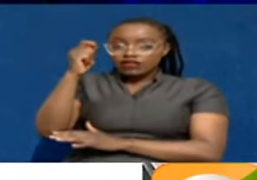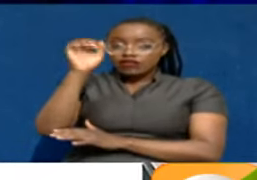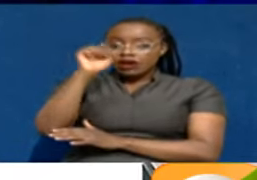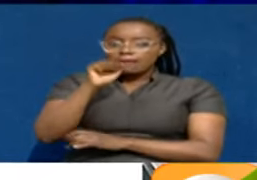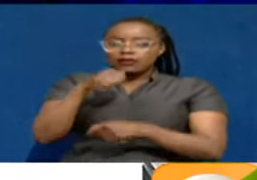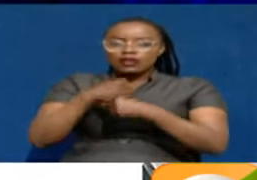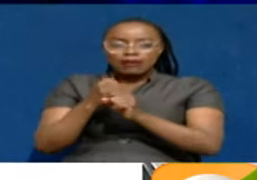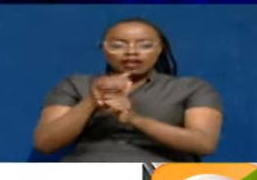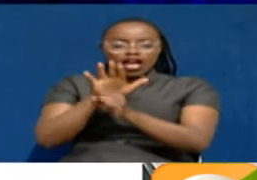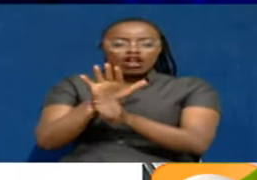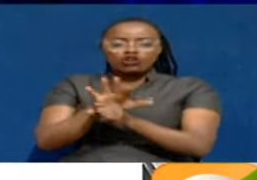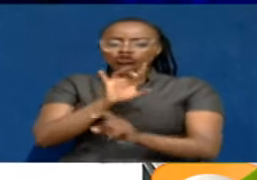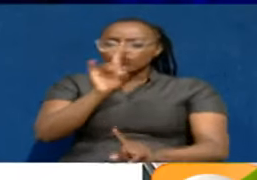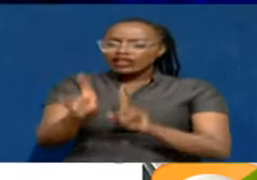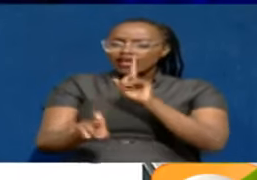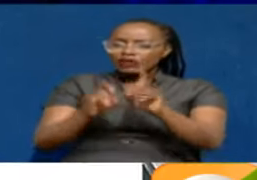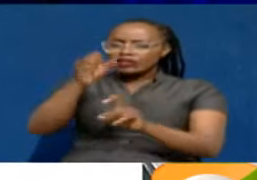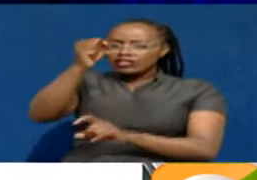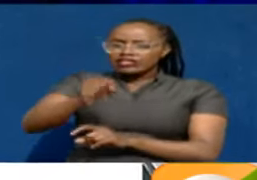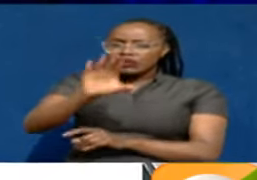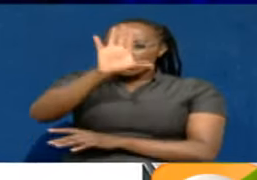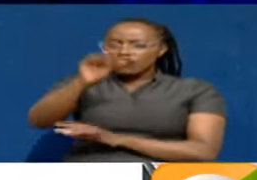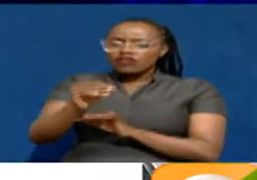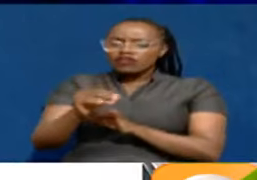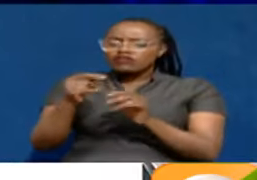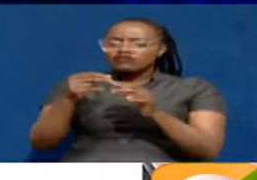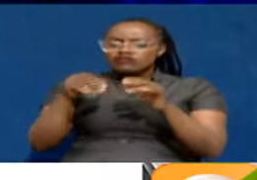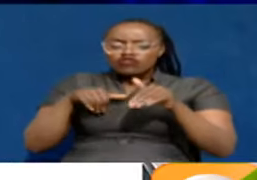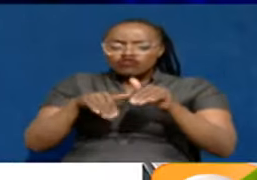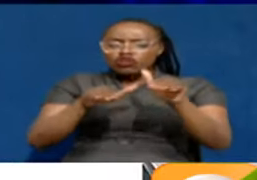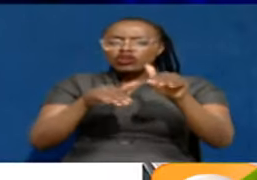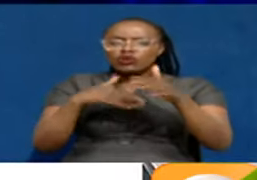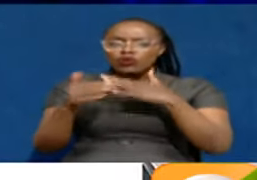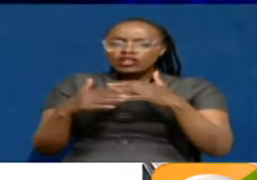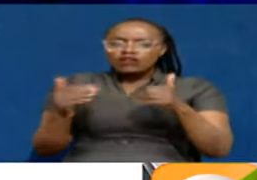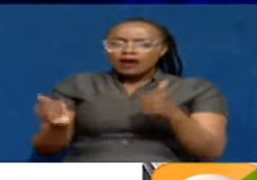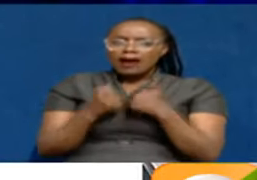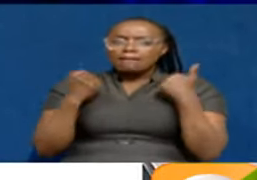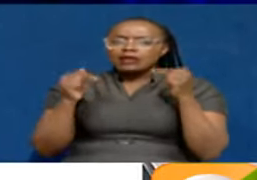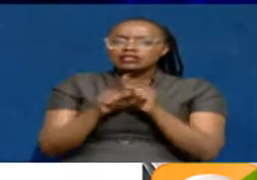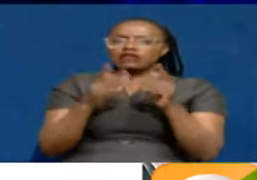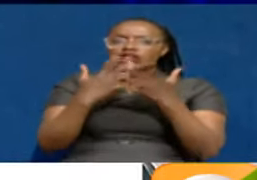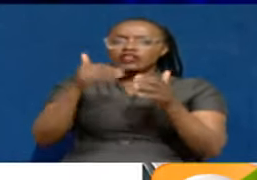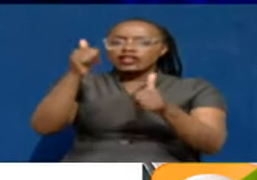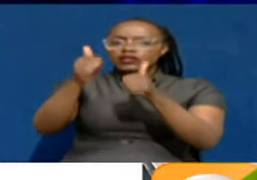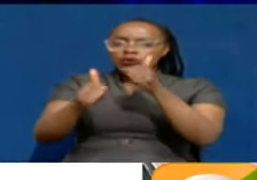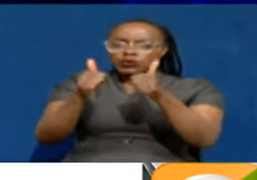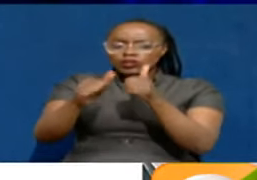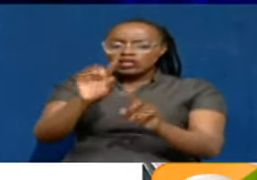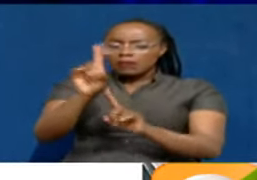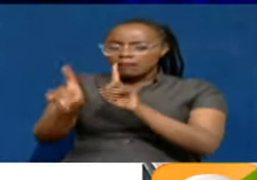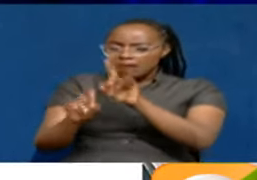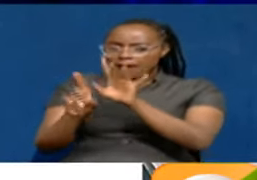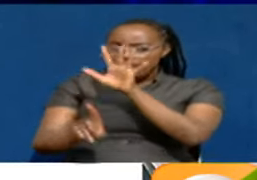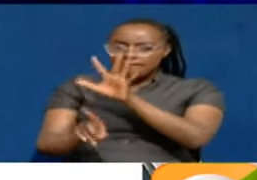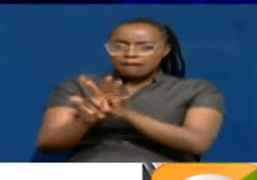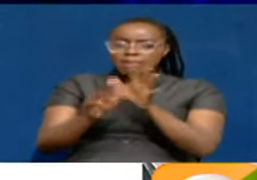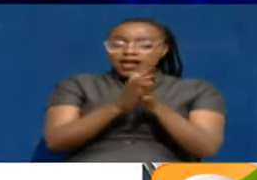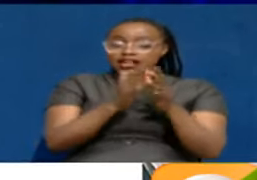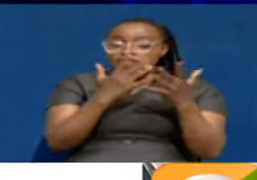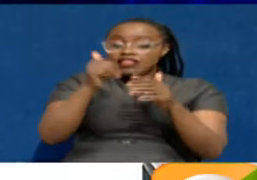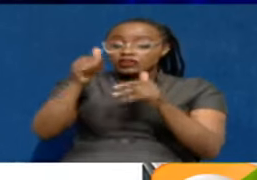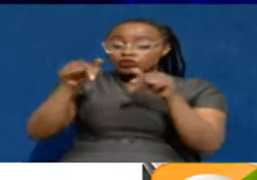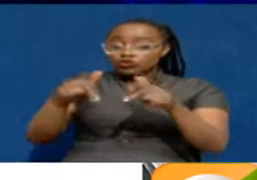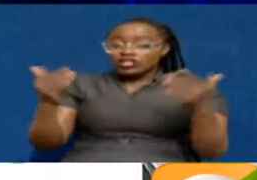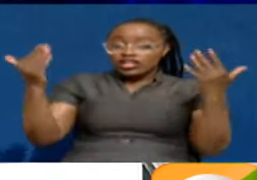would cause a lot of inquiries in South Africa, just looking by what ended up being things that raised questions and even things